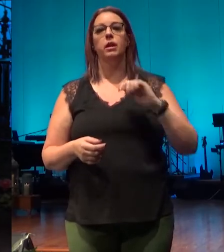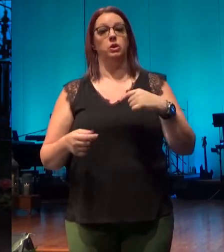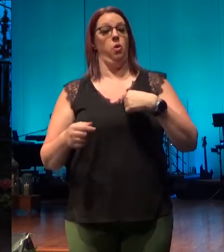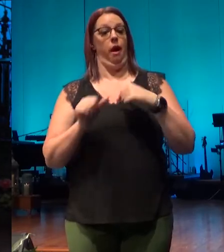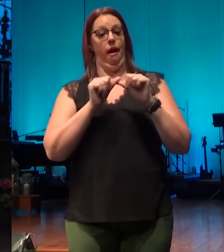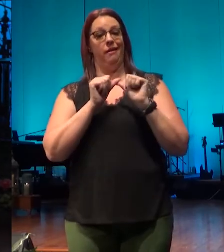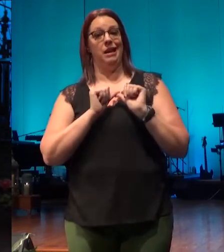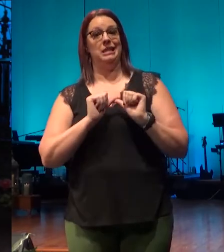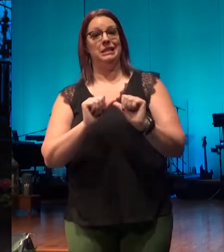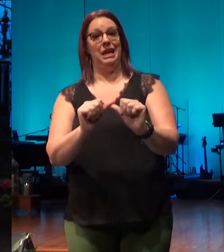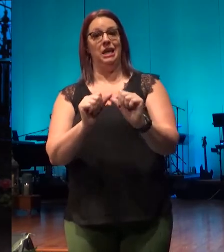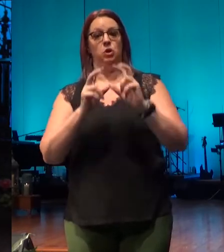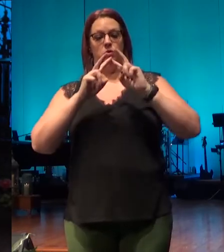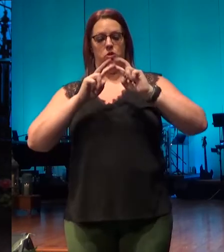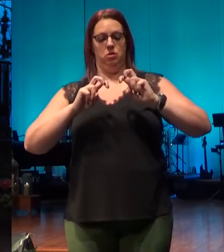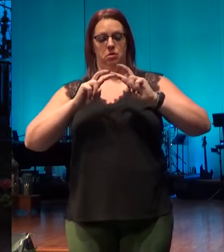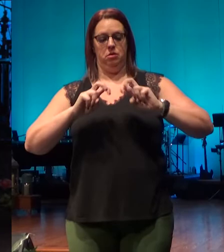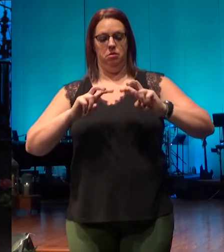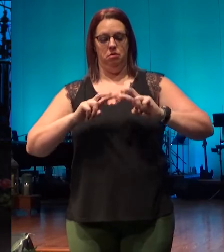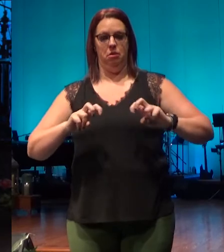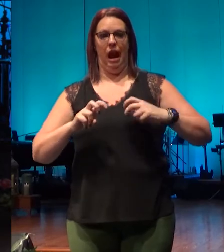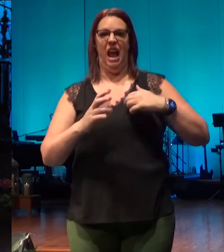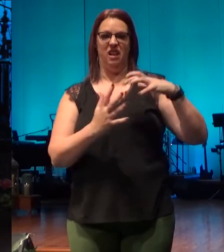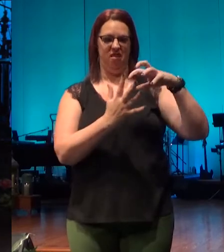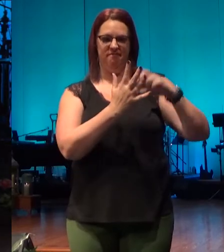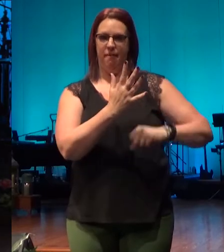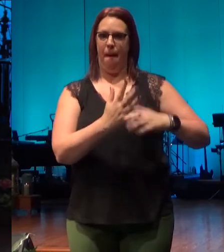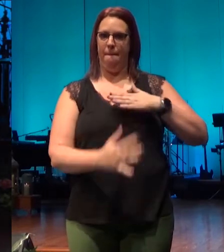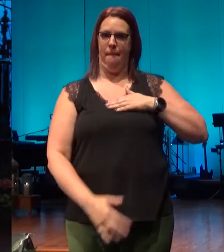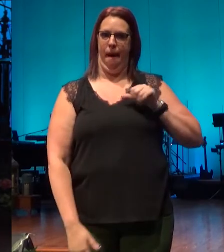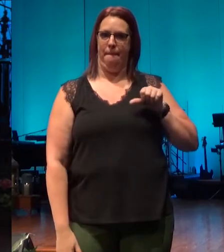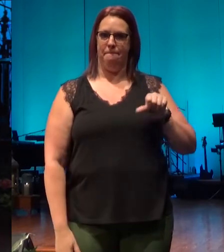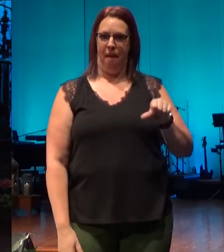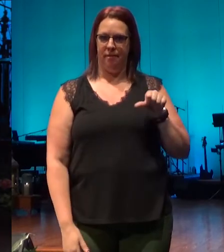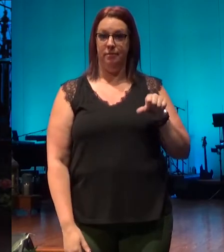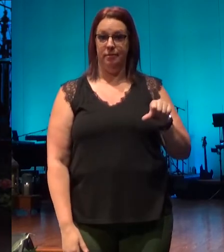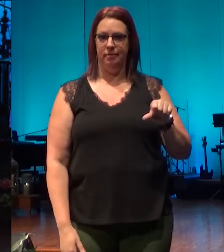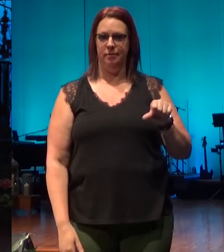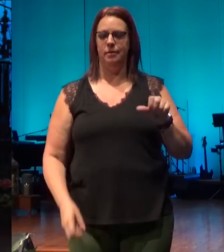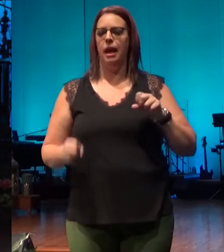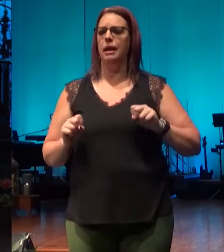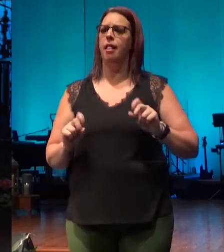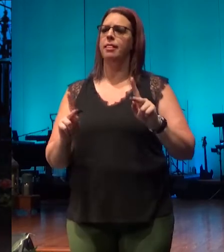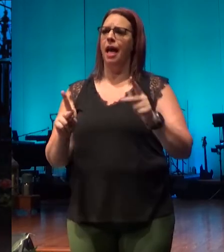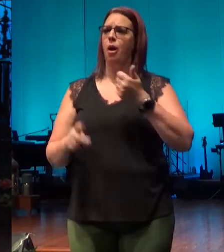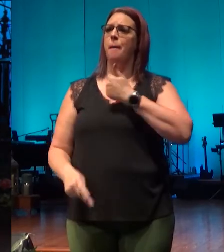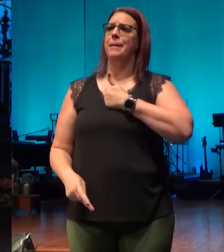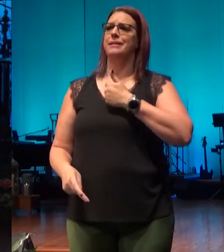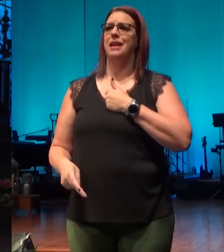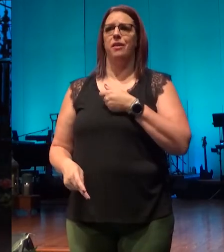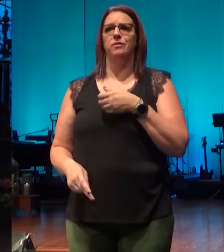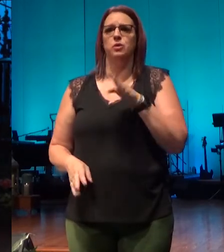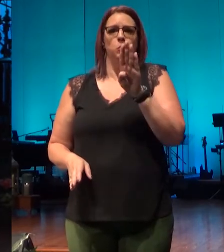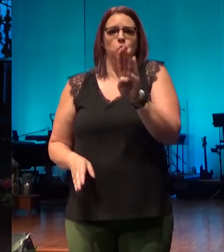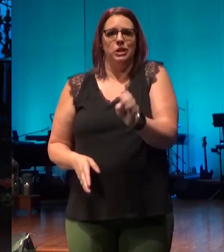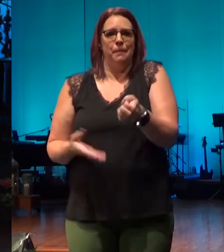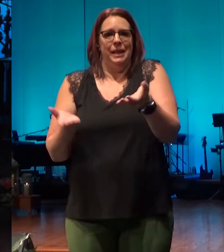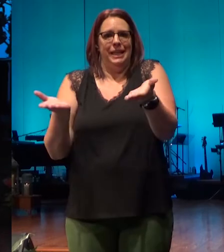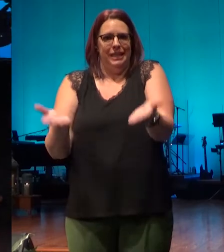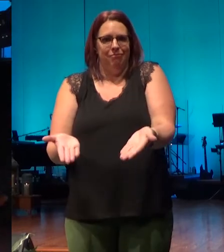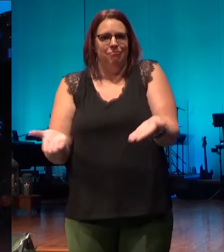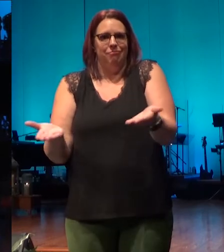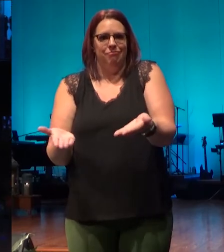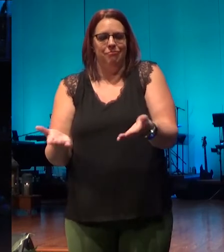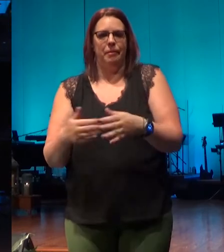to dismantle my buttons, as we were talking about earlier, and allowing myself to just be a presence.